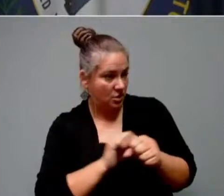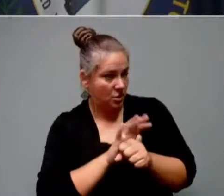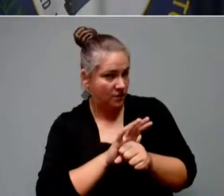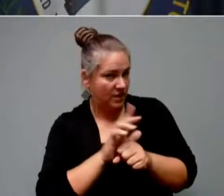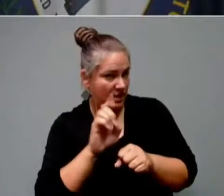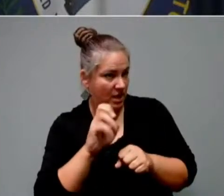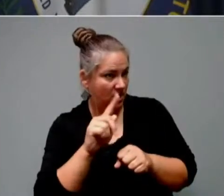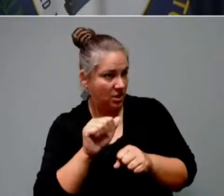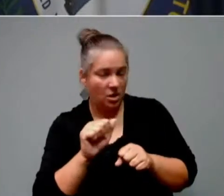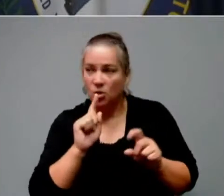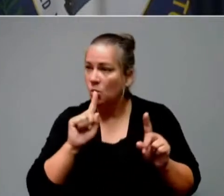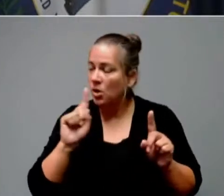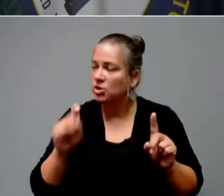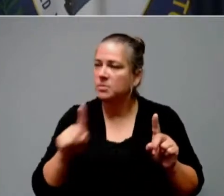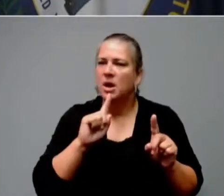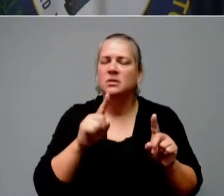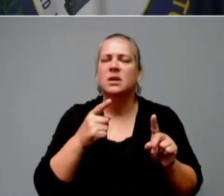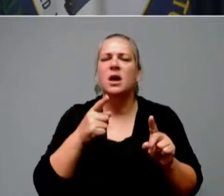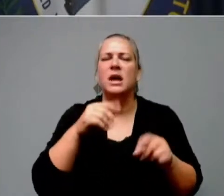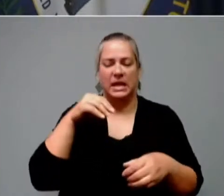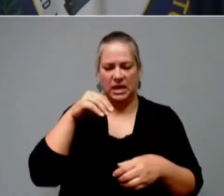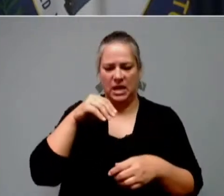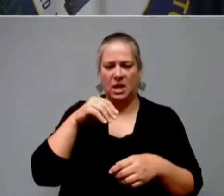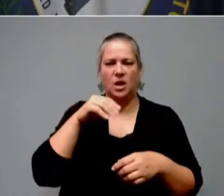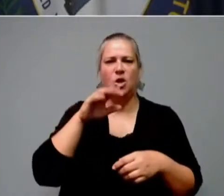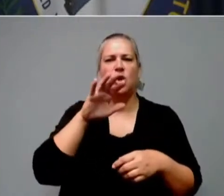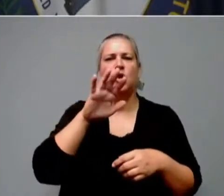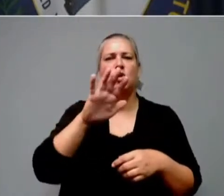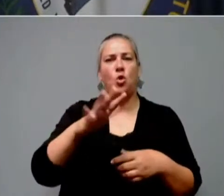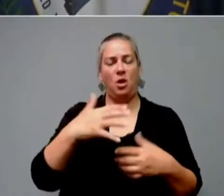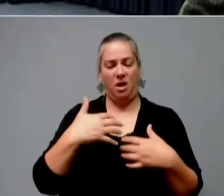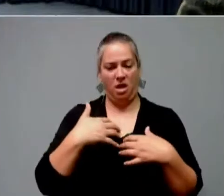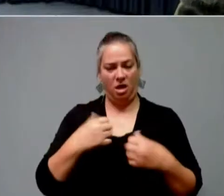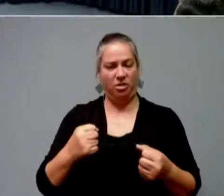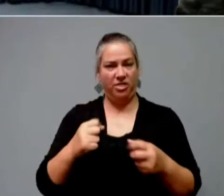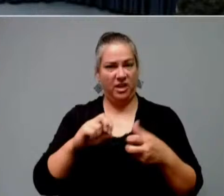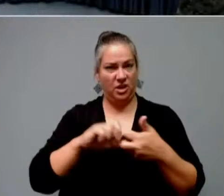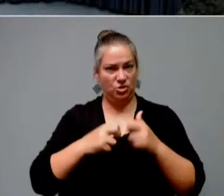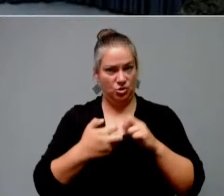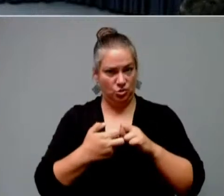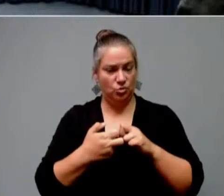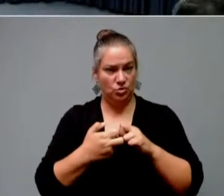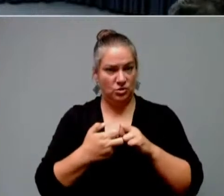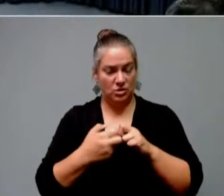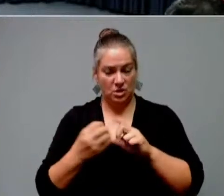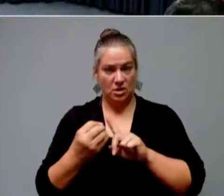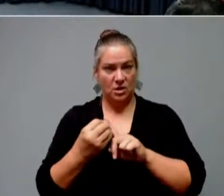is on underlying health conditions and your exposure to this Delta variant.